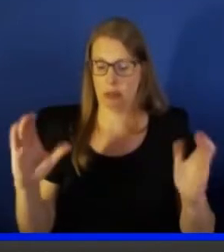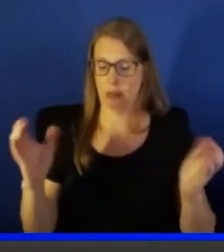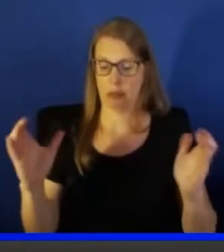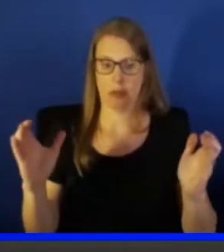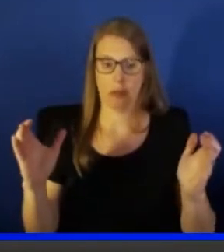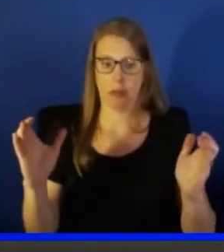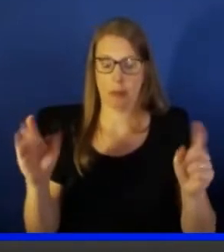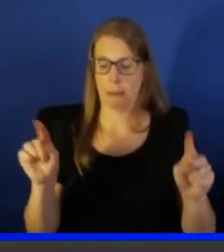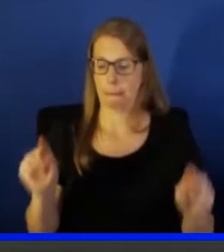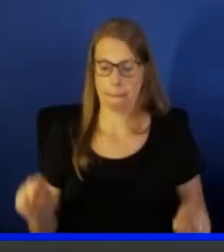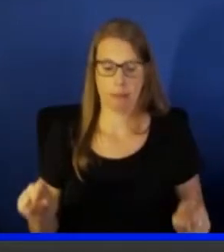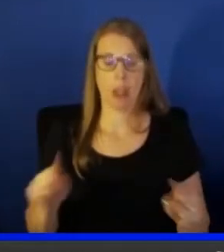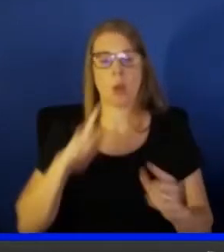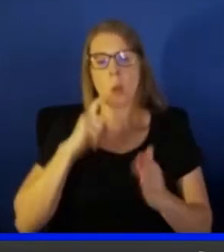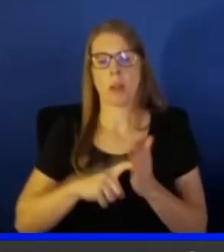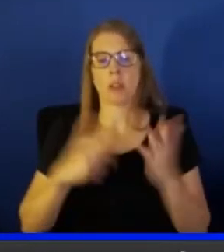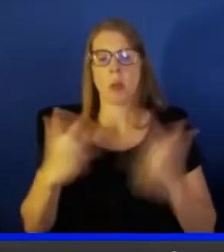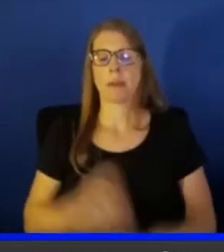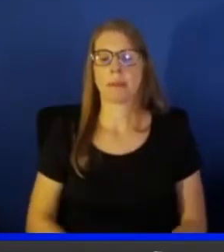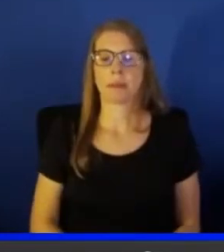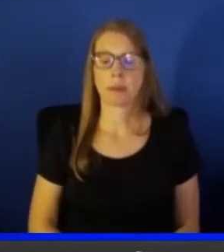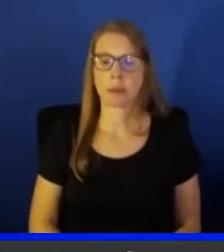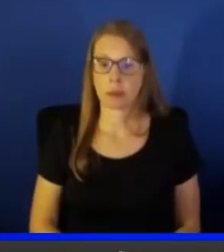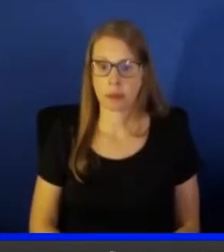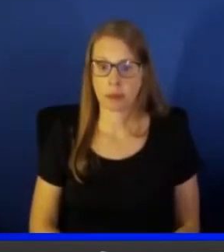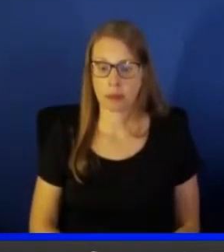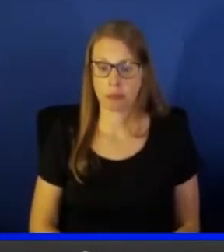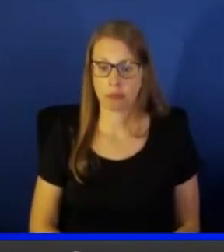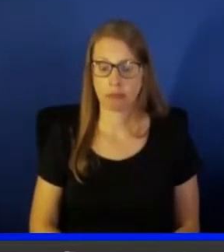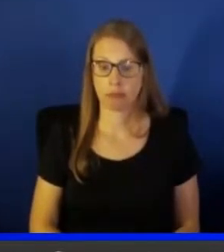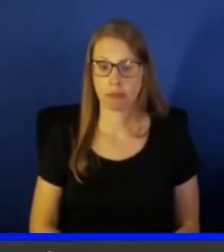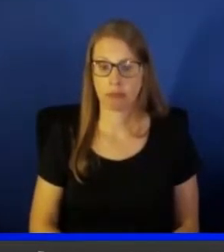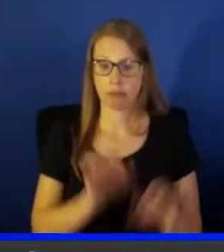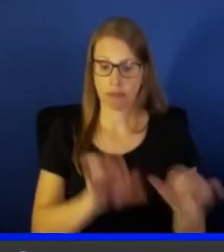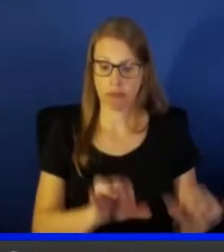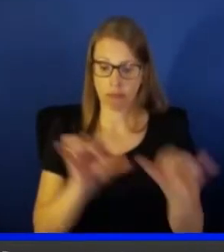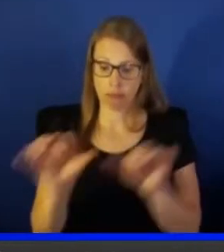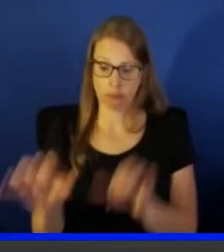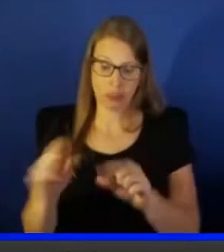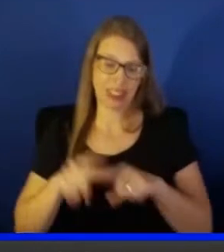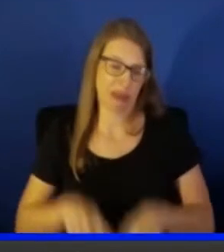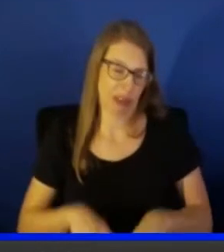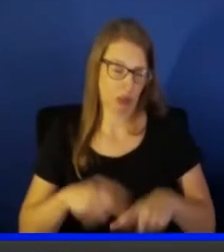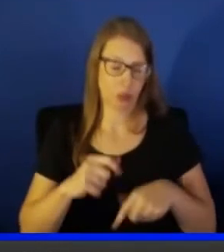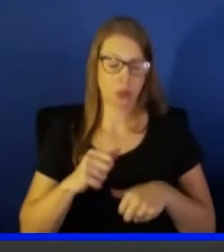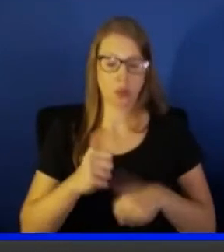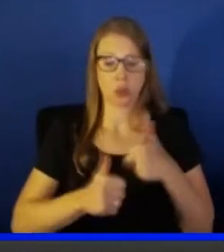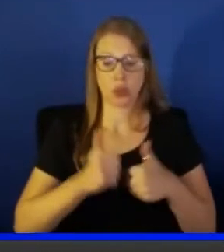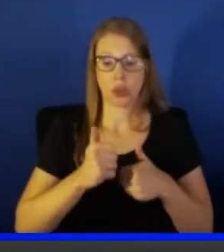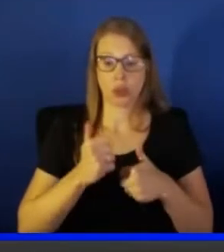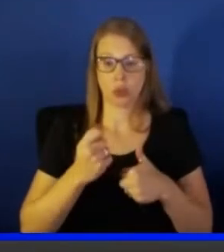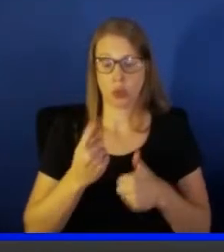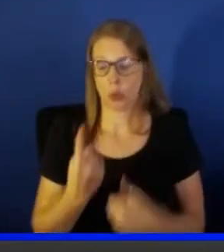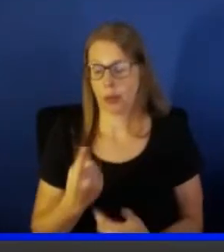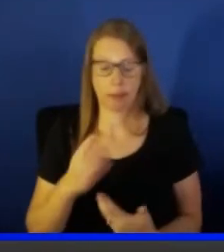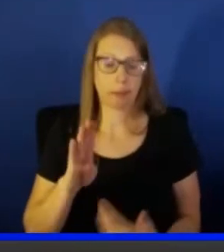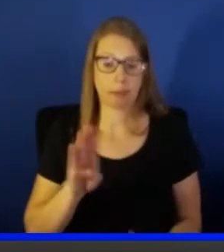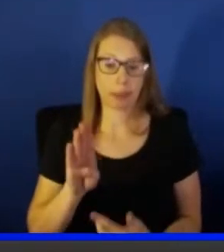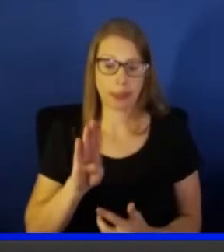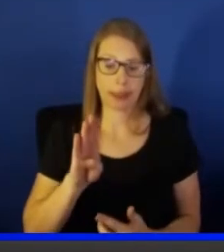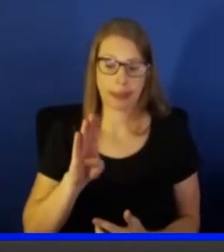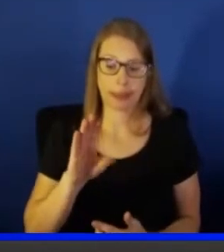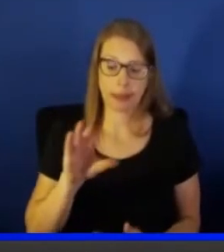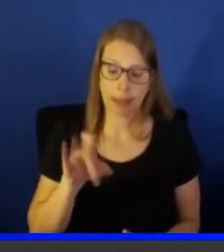saw from that is that you have very similar, depending on what component you're looking at, B cells, T